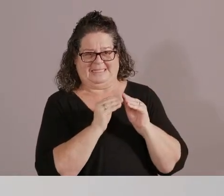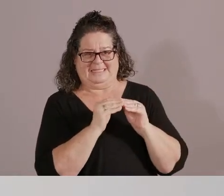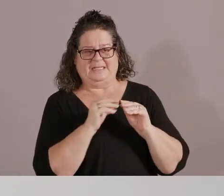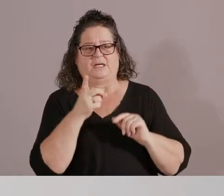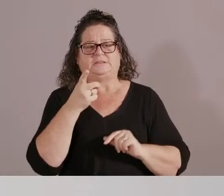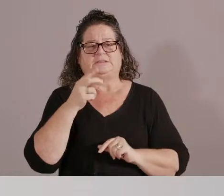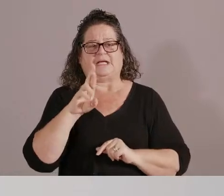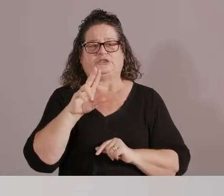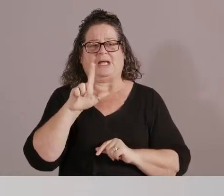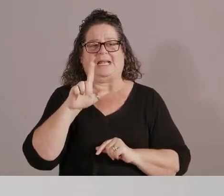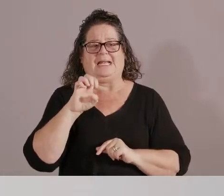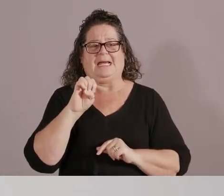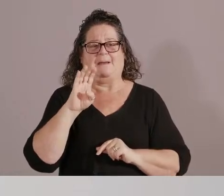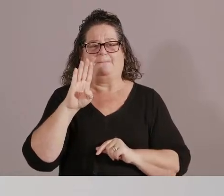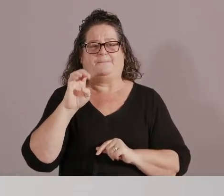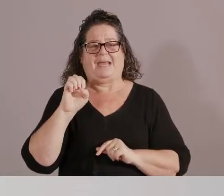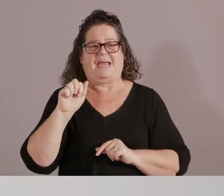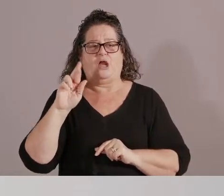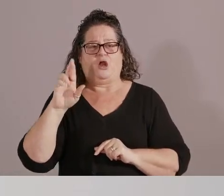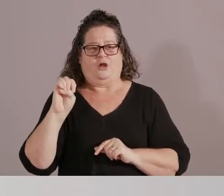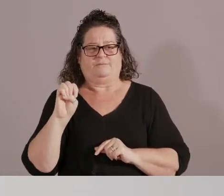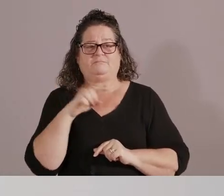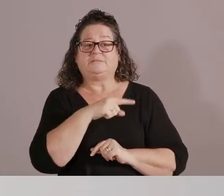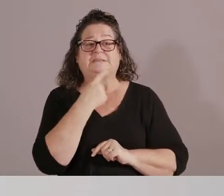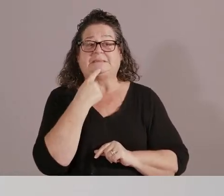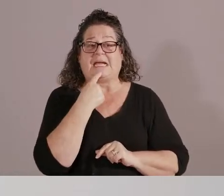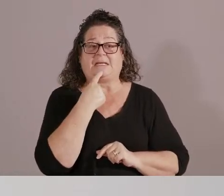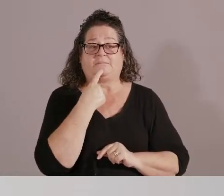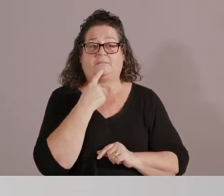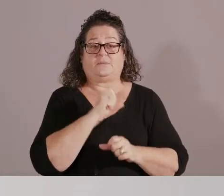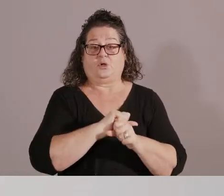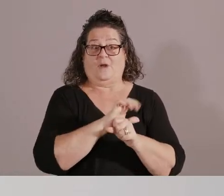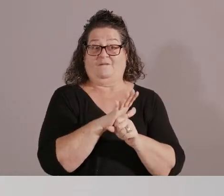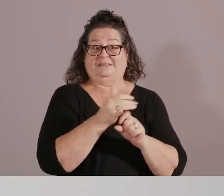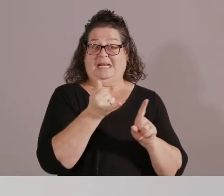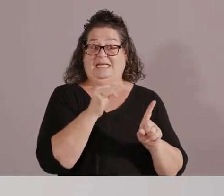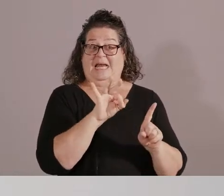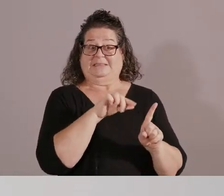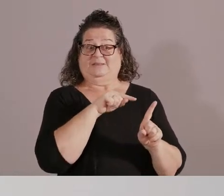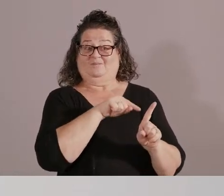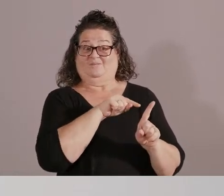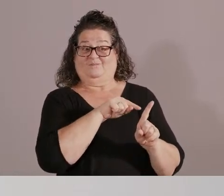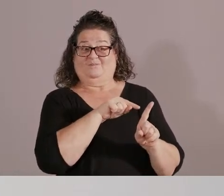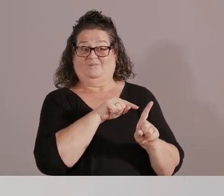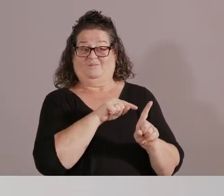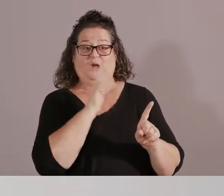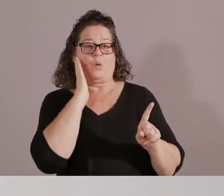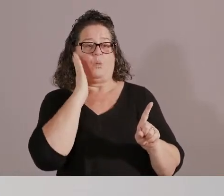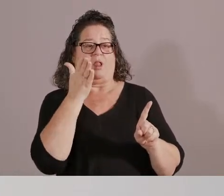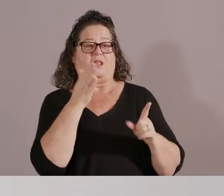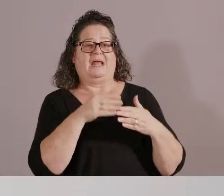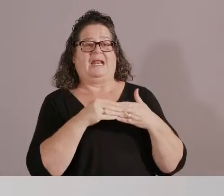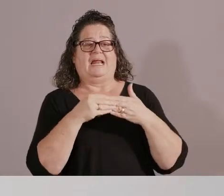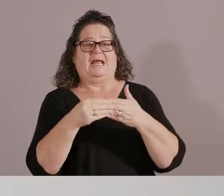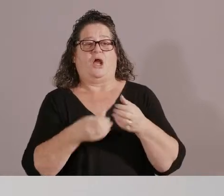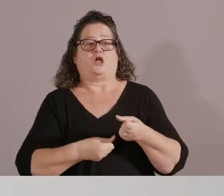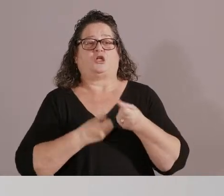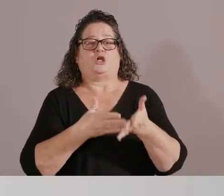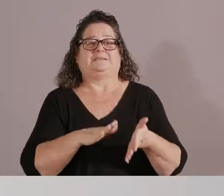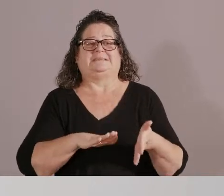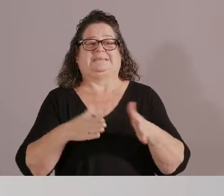that COVID-19 is on track to become the leading cause of death in the state of